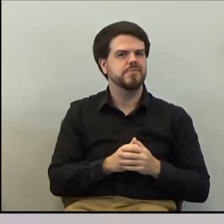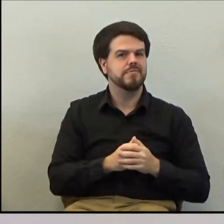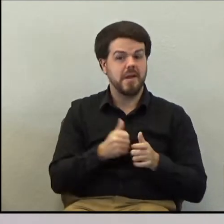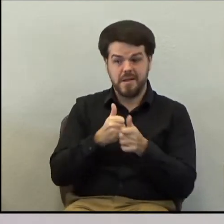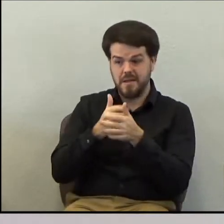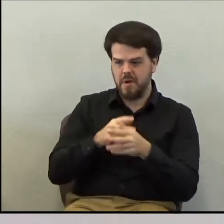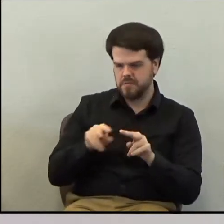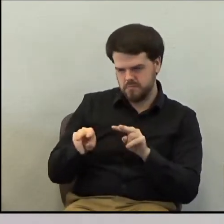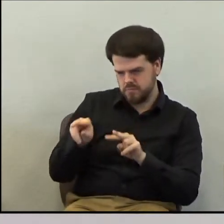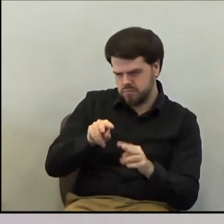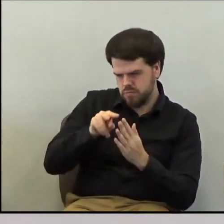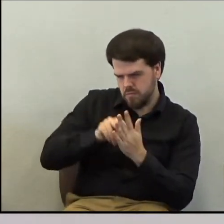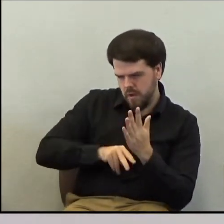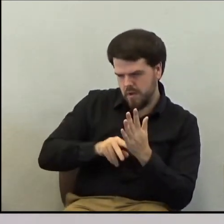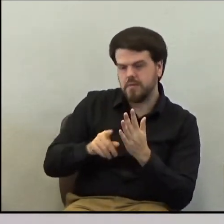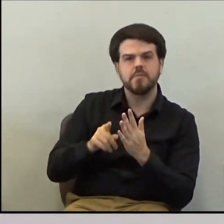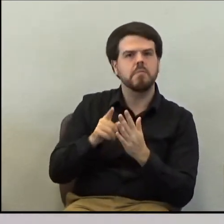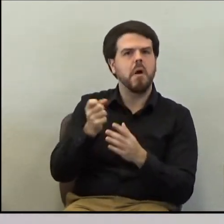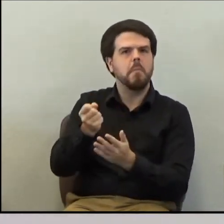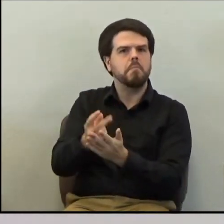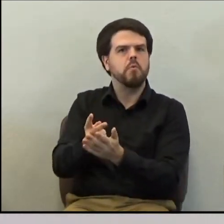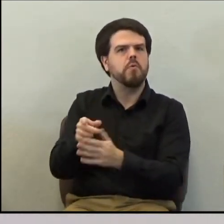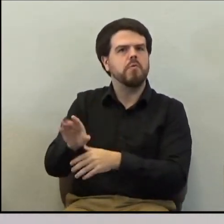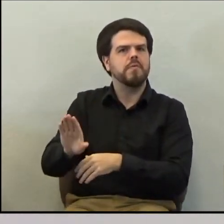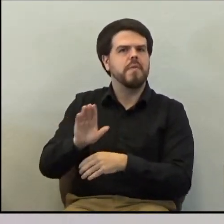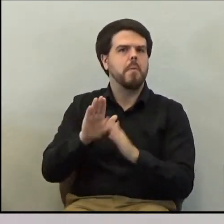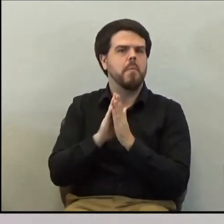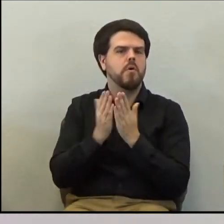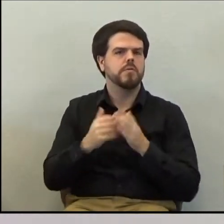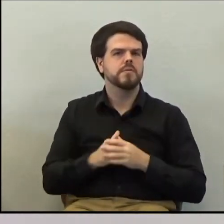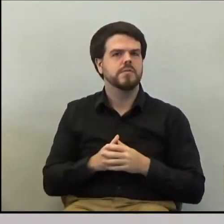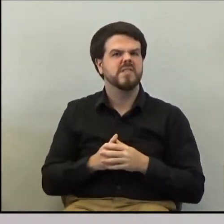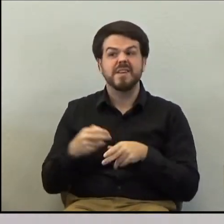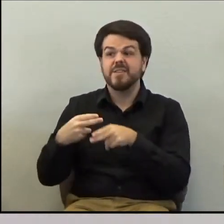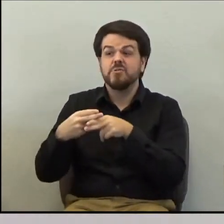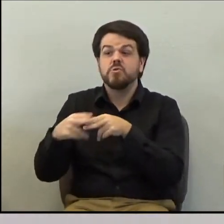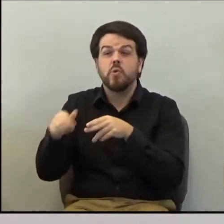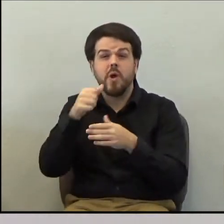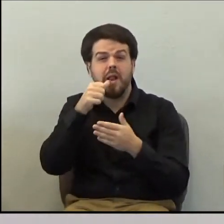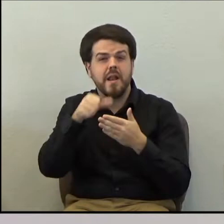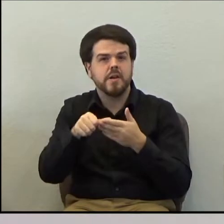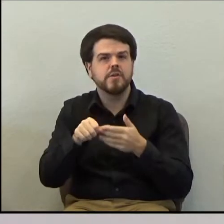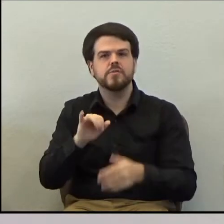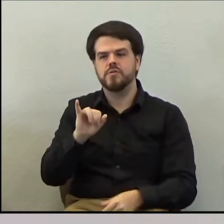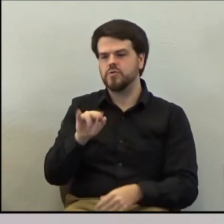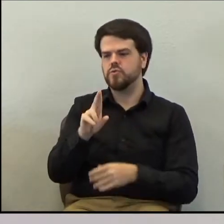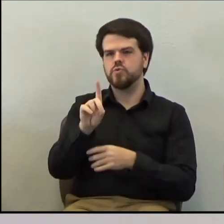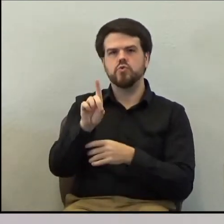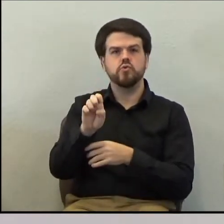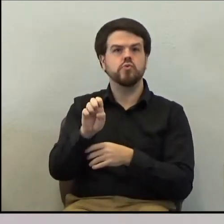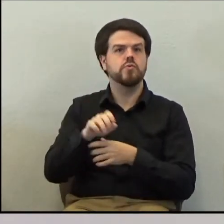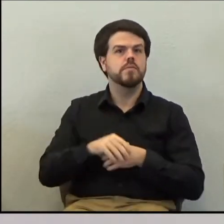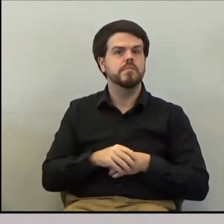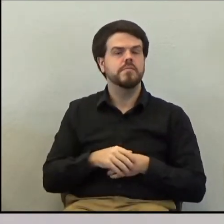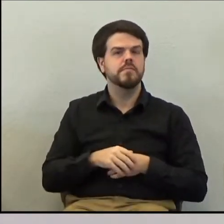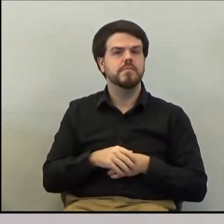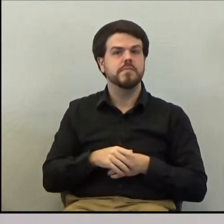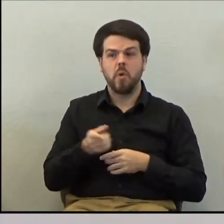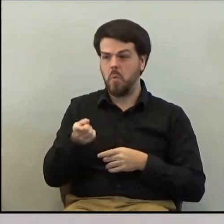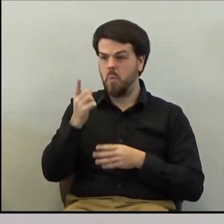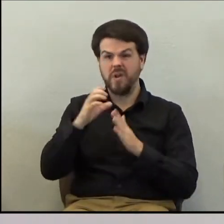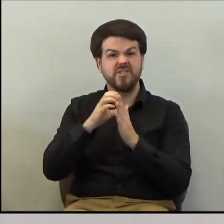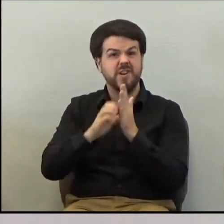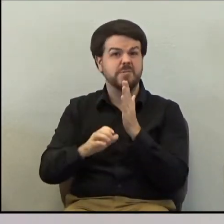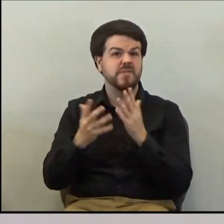these books. You have the letter, that really small letter of Jude in the New Testament. It's one